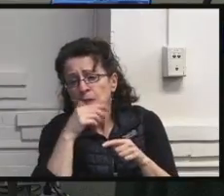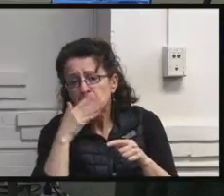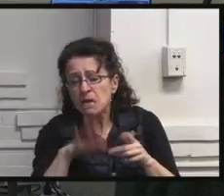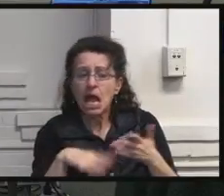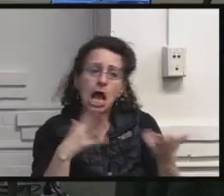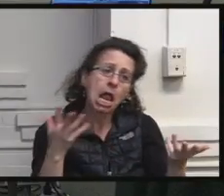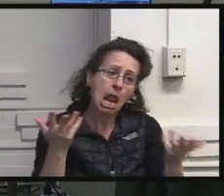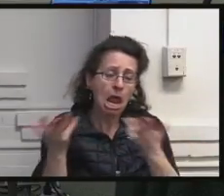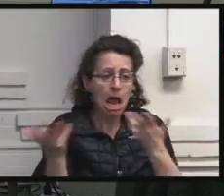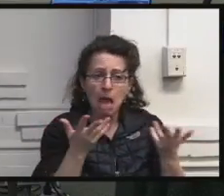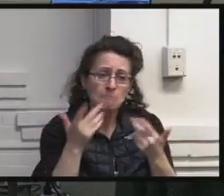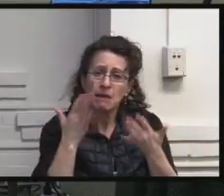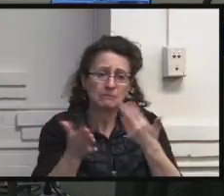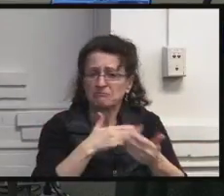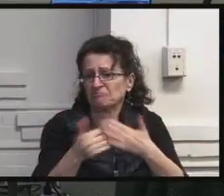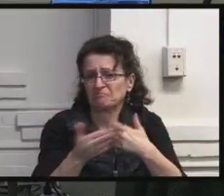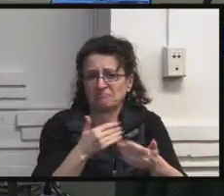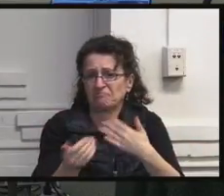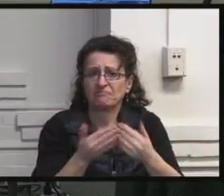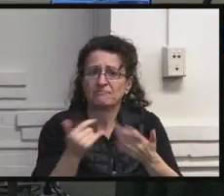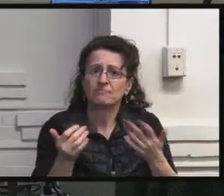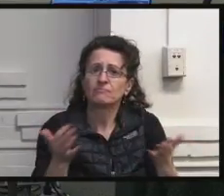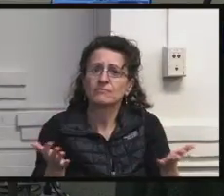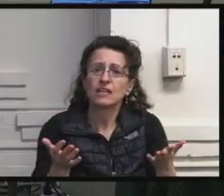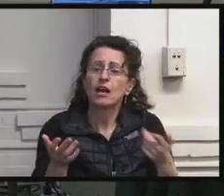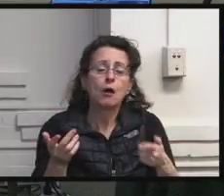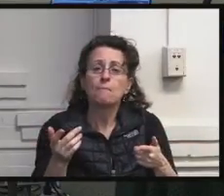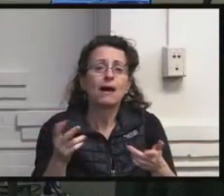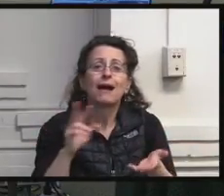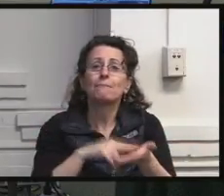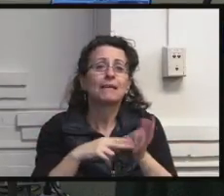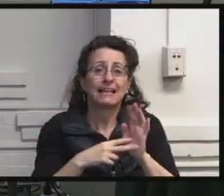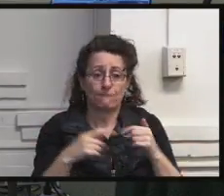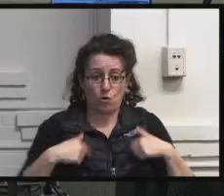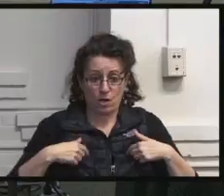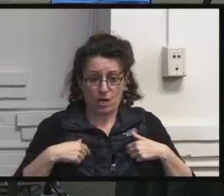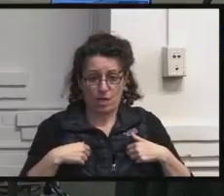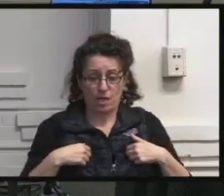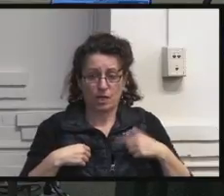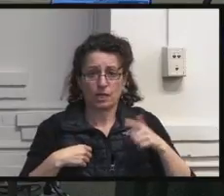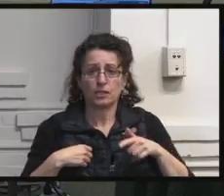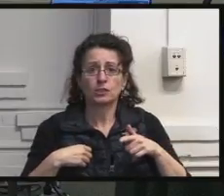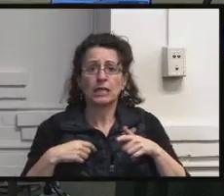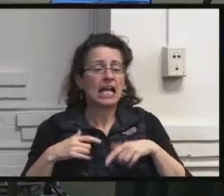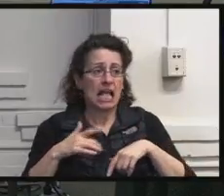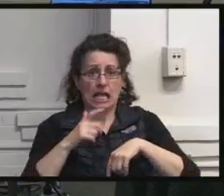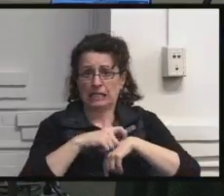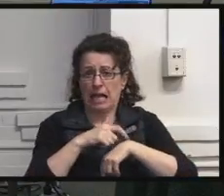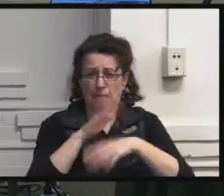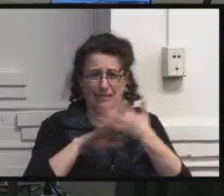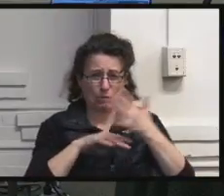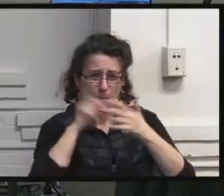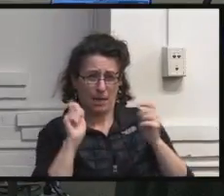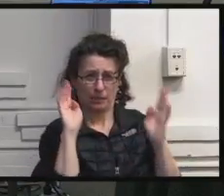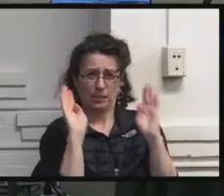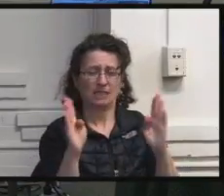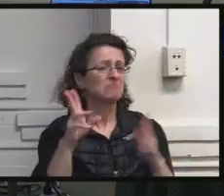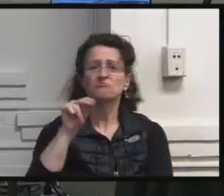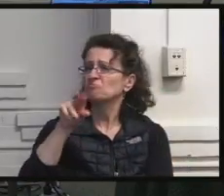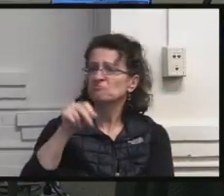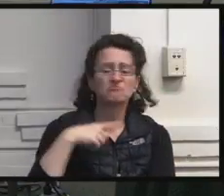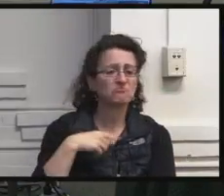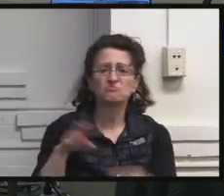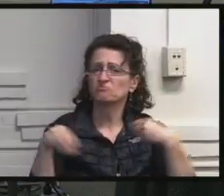here. The nice thing is we don't have any in-stream work window. So from our perspective, we can do it anytime during the construction season, which is